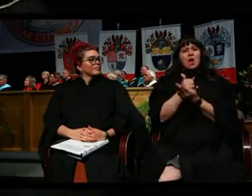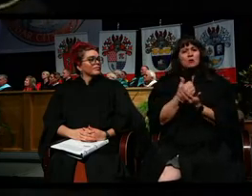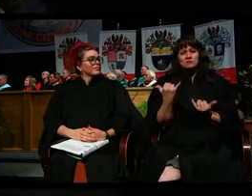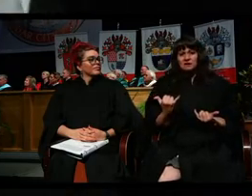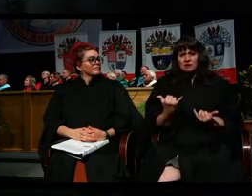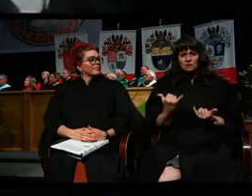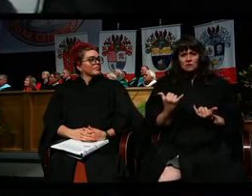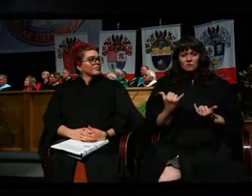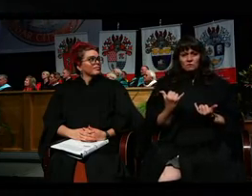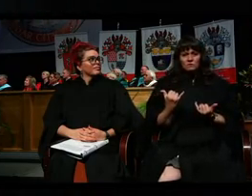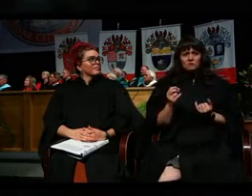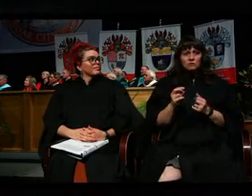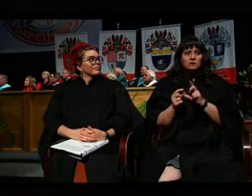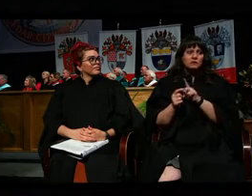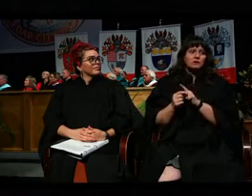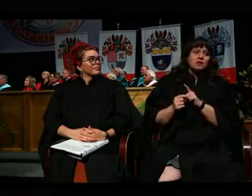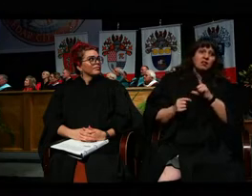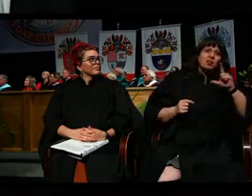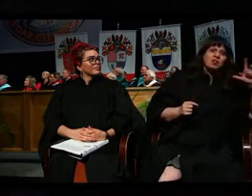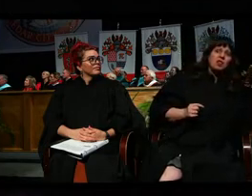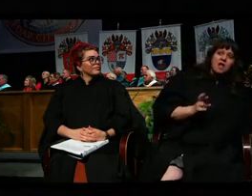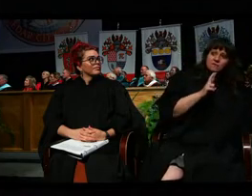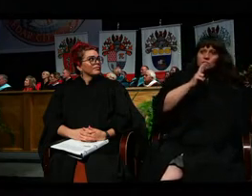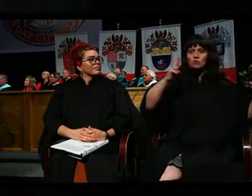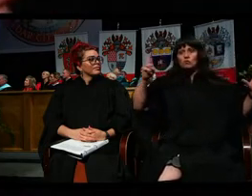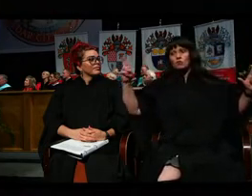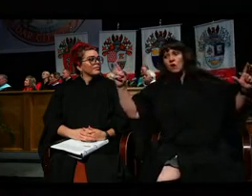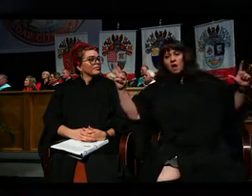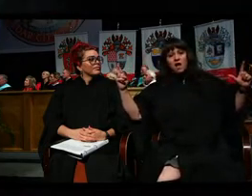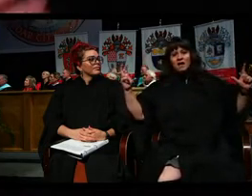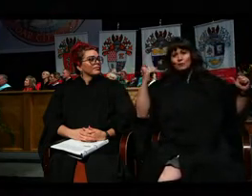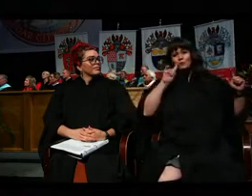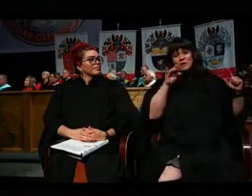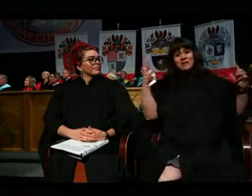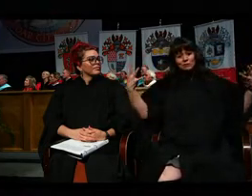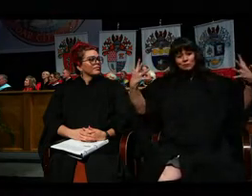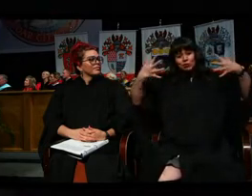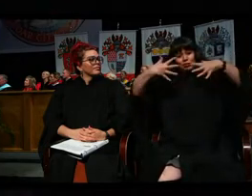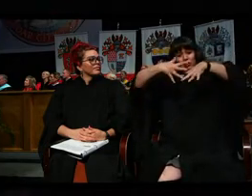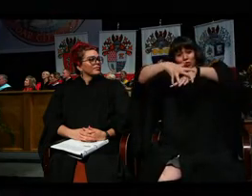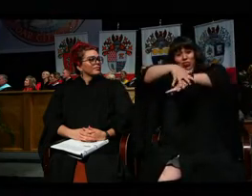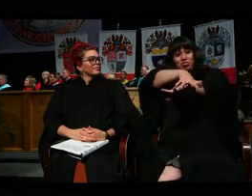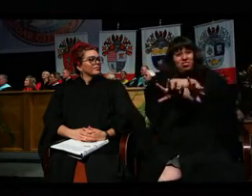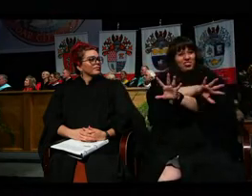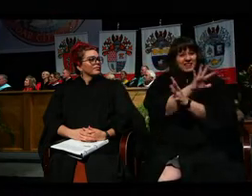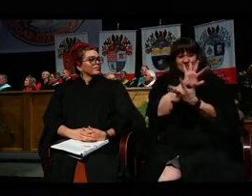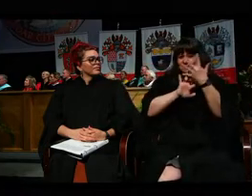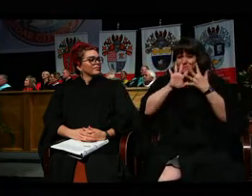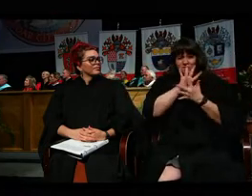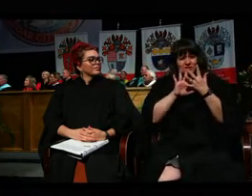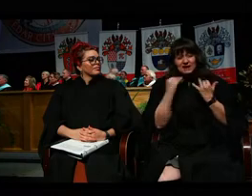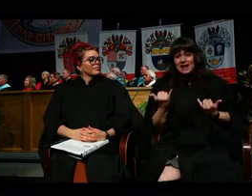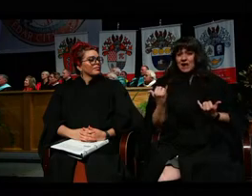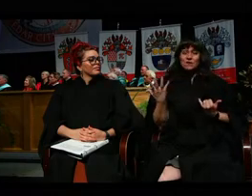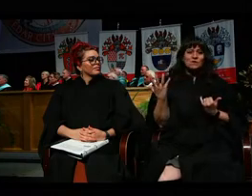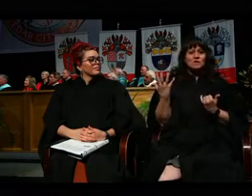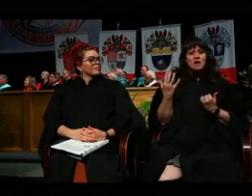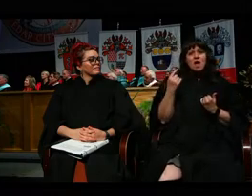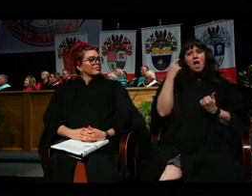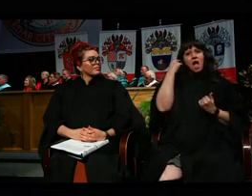sometimes the far right and the far left cross each other. I think we're in a circle. I don't know. We're going different ways. But I've started defining